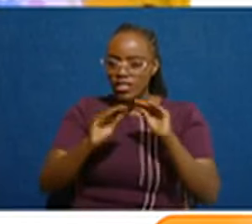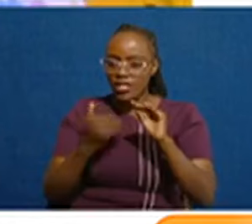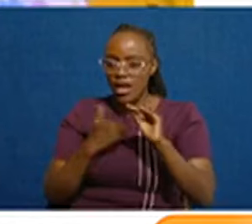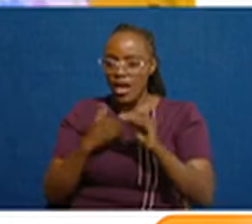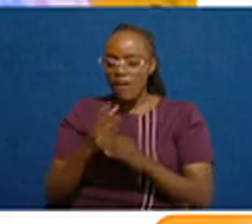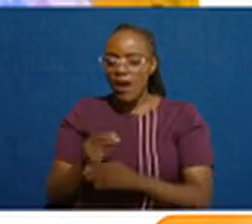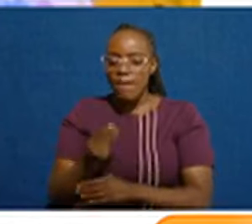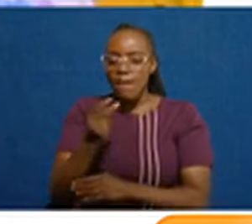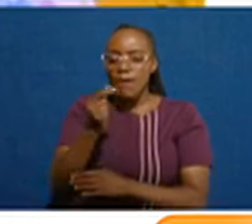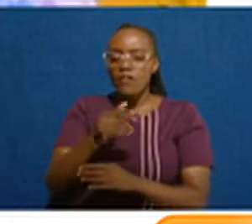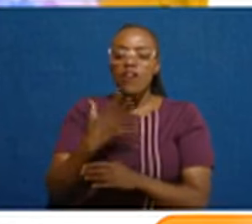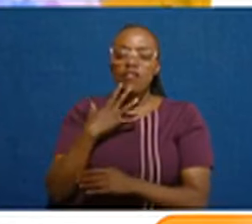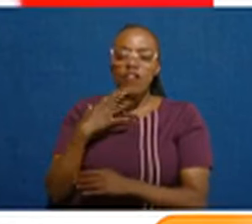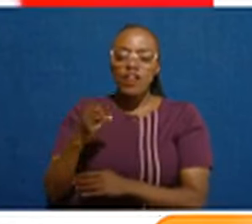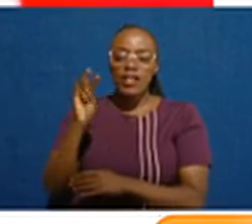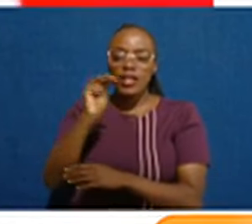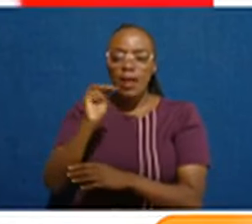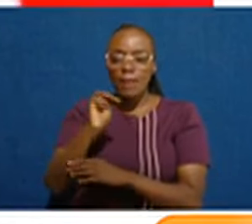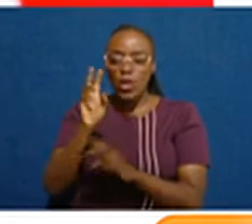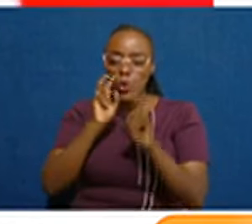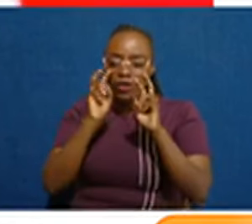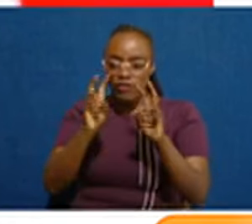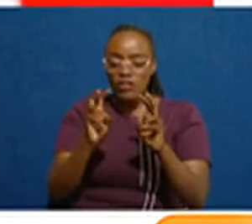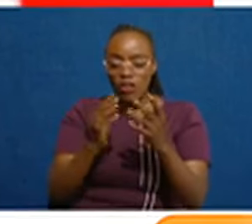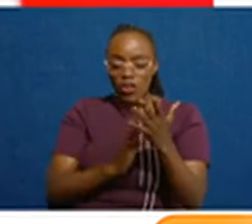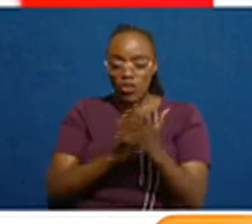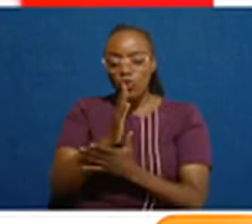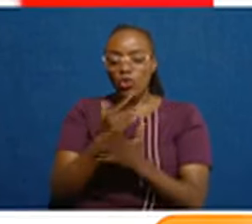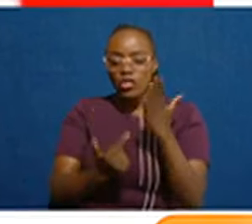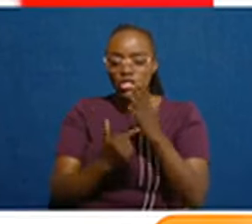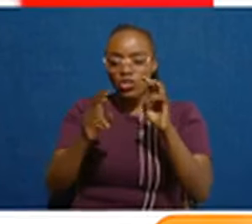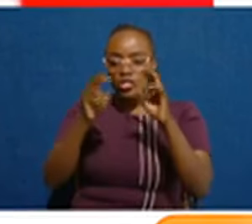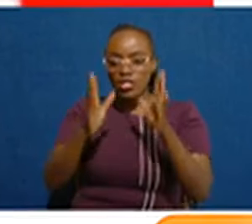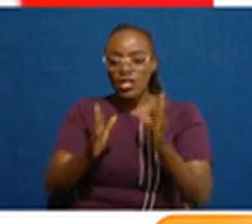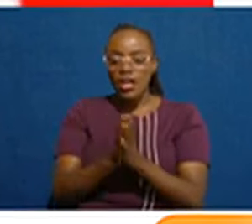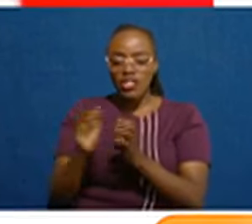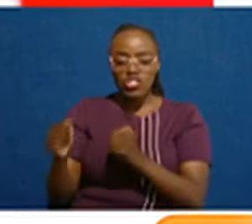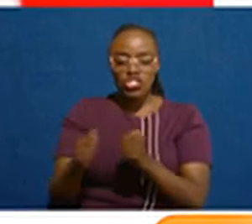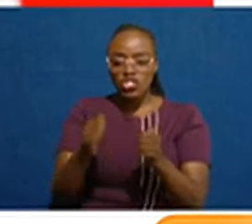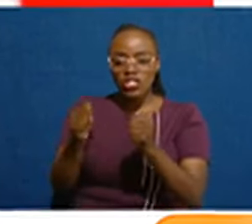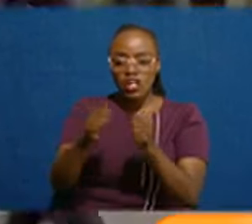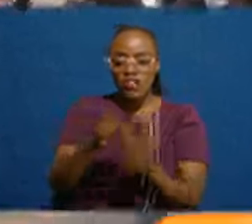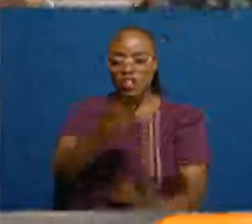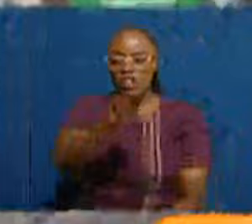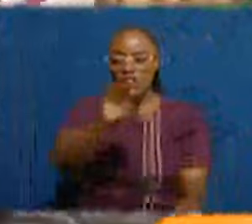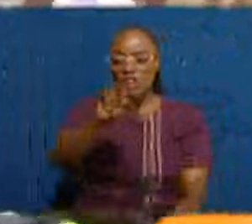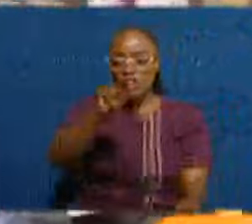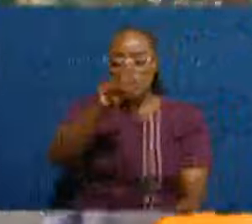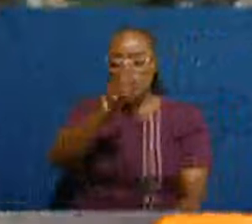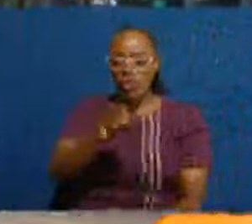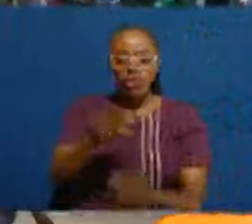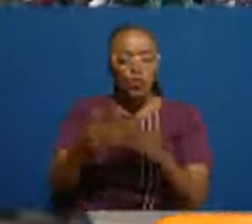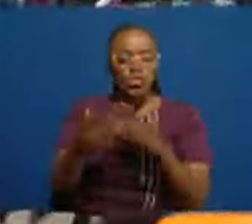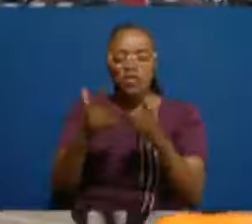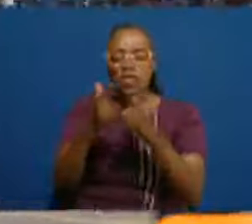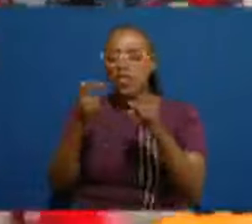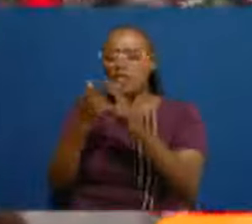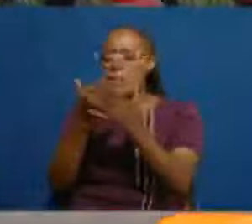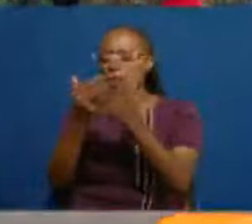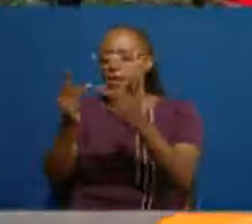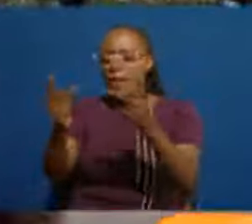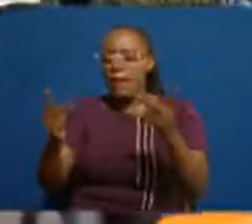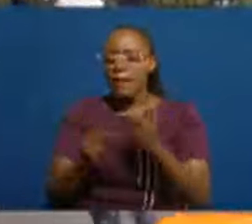of 500 million views, according to digital researcher and strategist Nendo. In whatever language, from any part